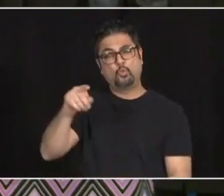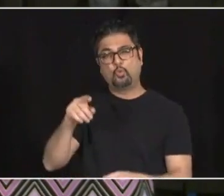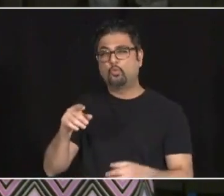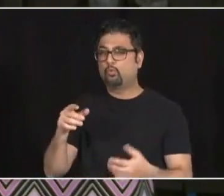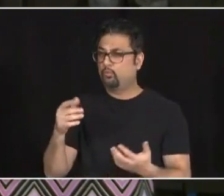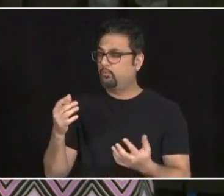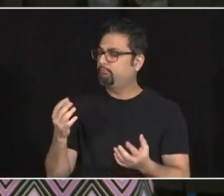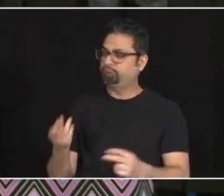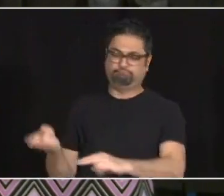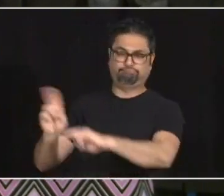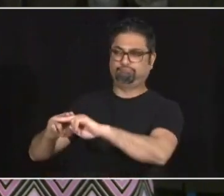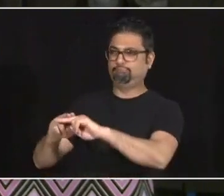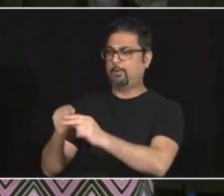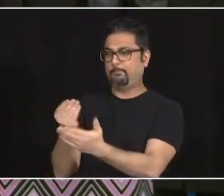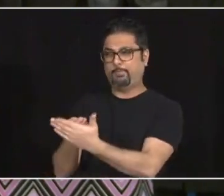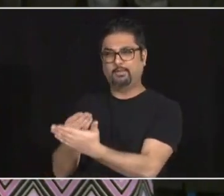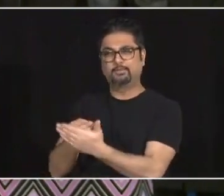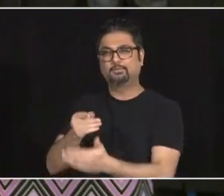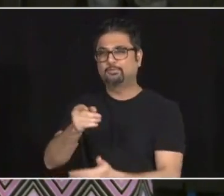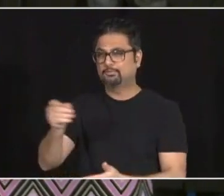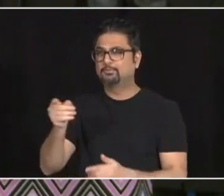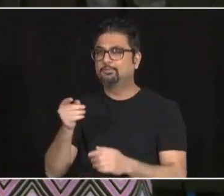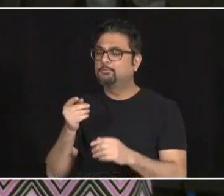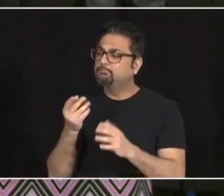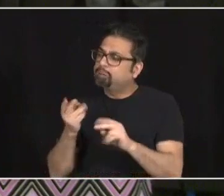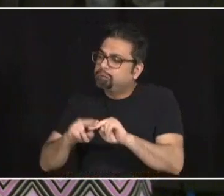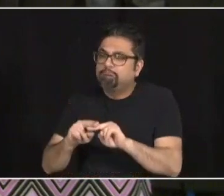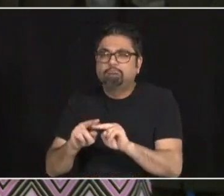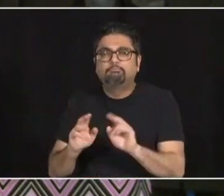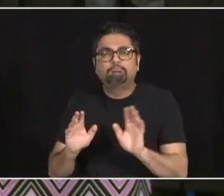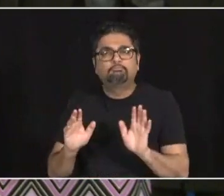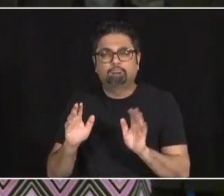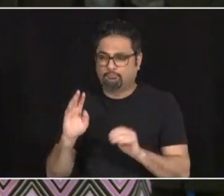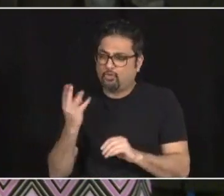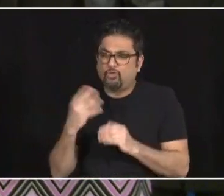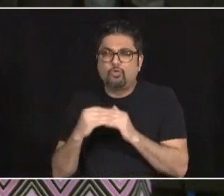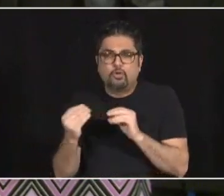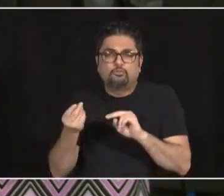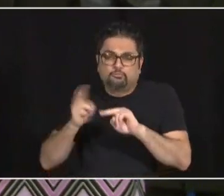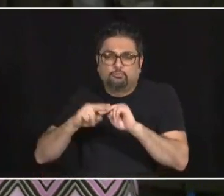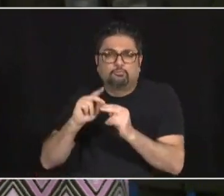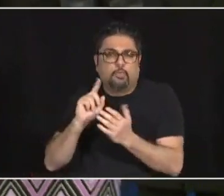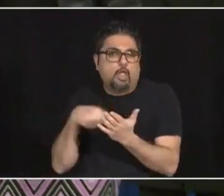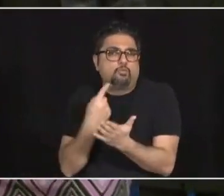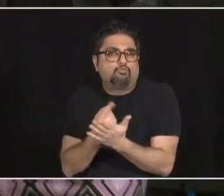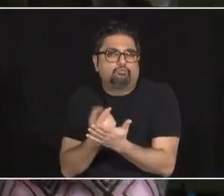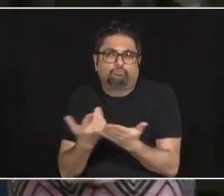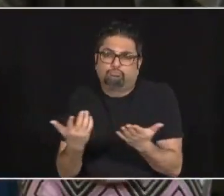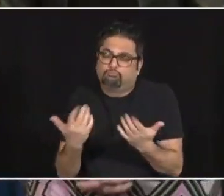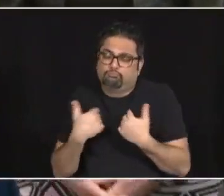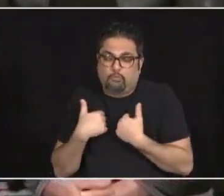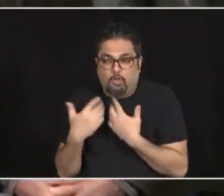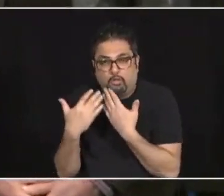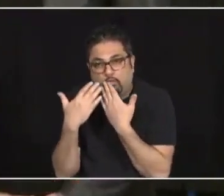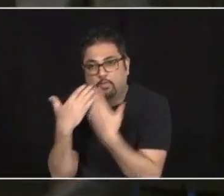show a small token of our appreciation for the hard work that they do. I'll pass it over to the Minister of Health.